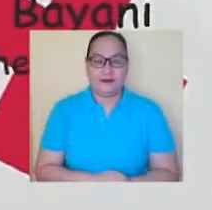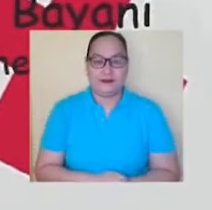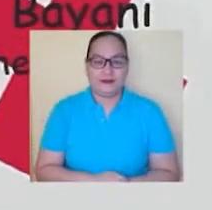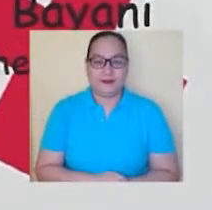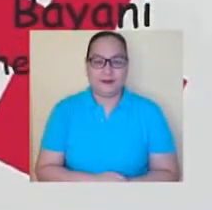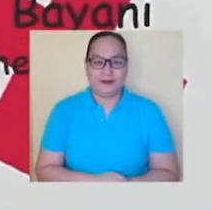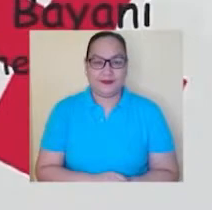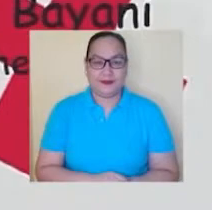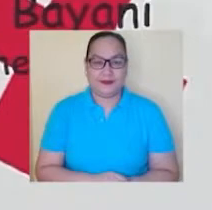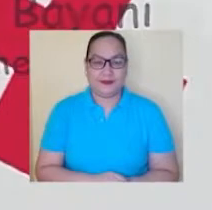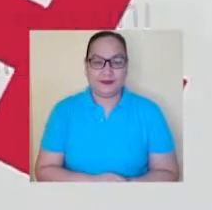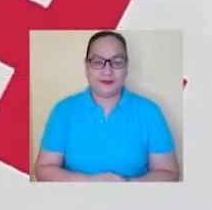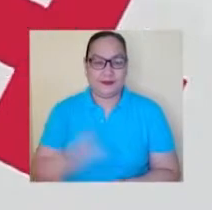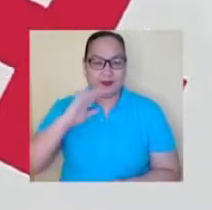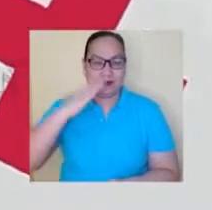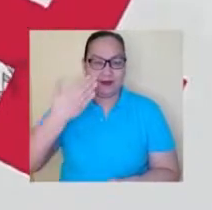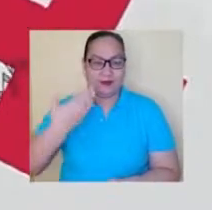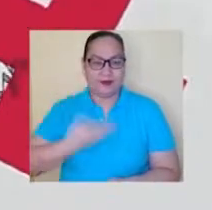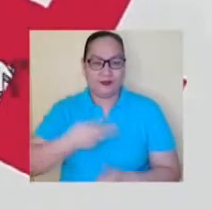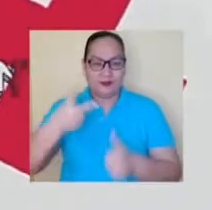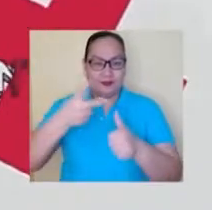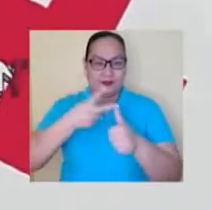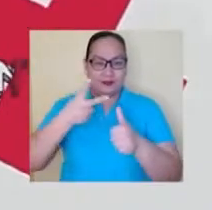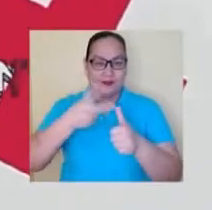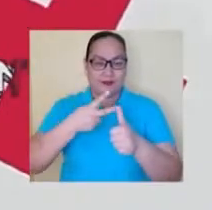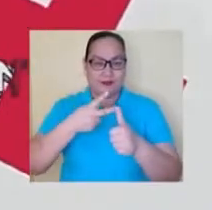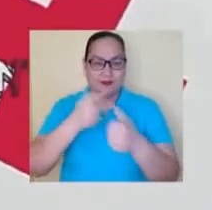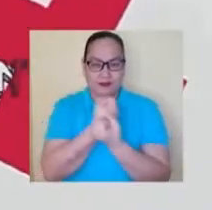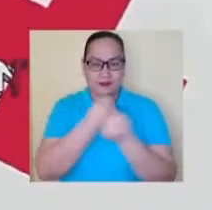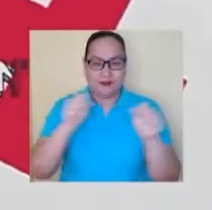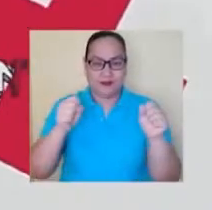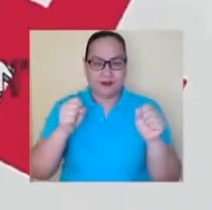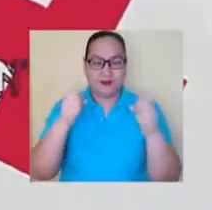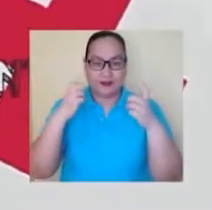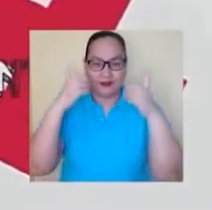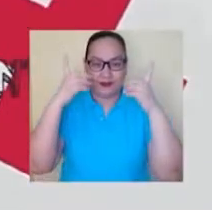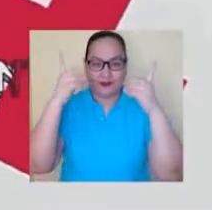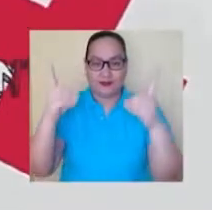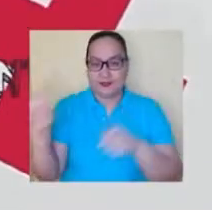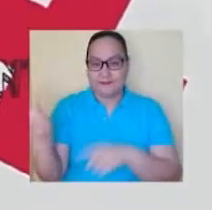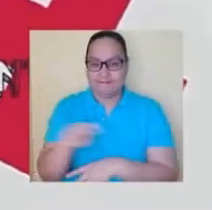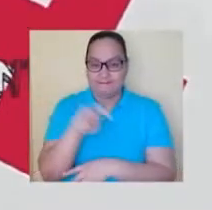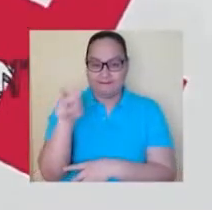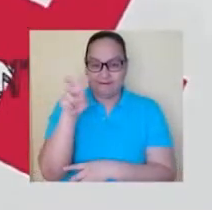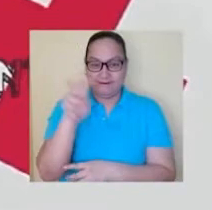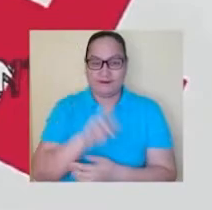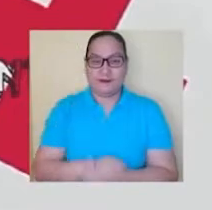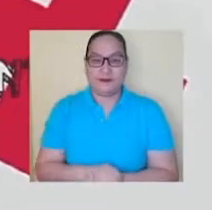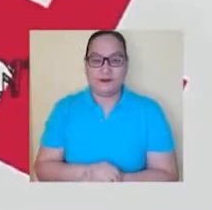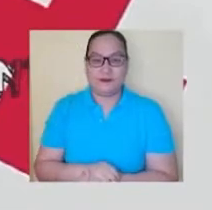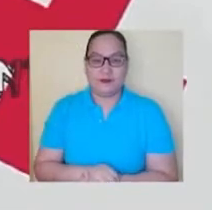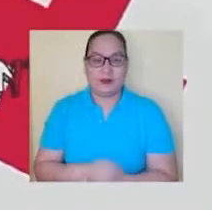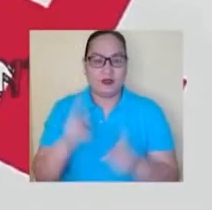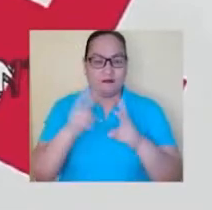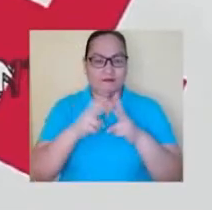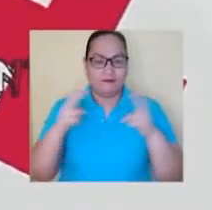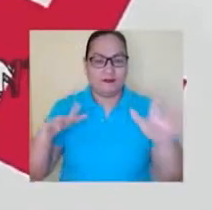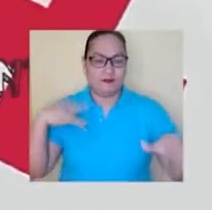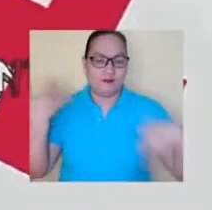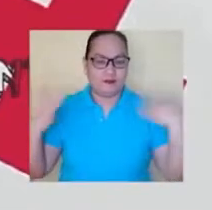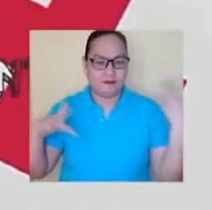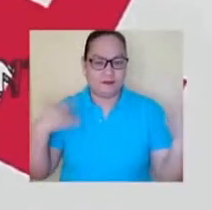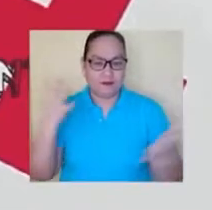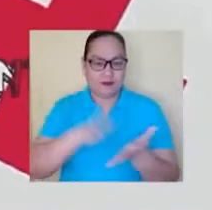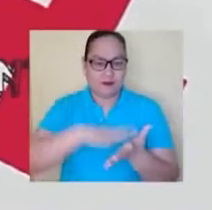Welcome to your second safety education adventure. This will be a very exciting learning